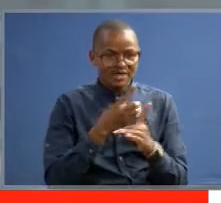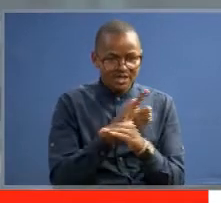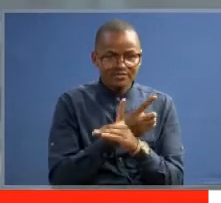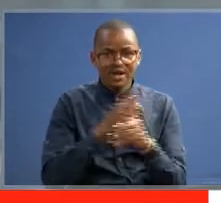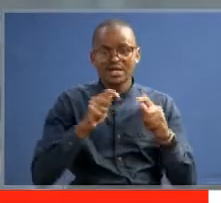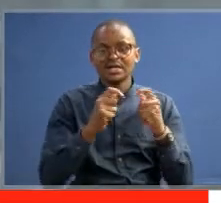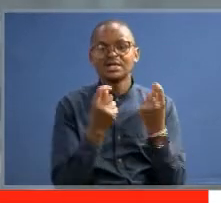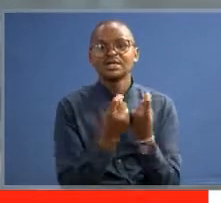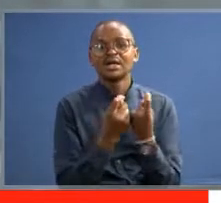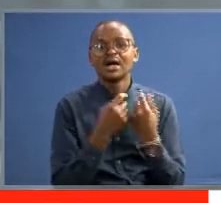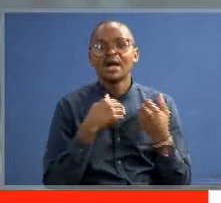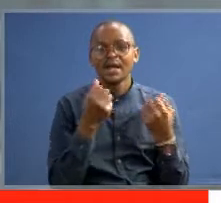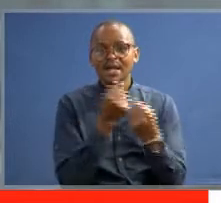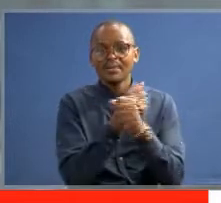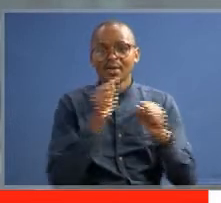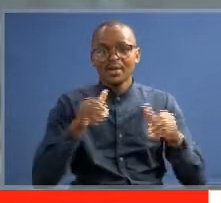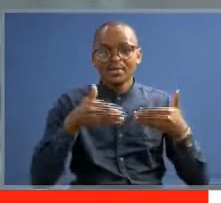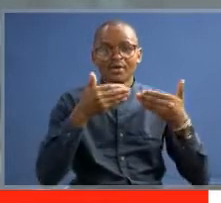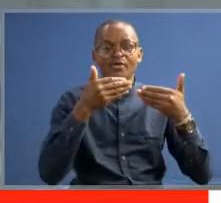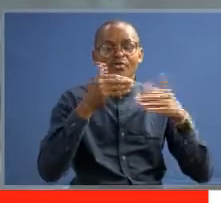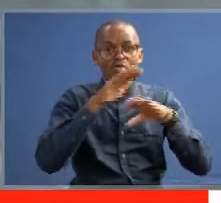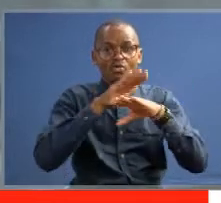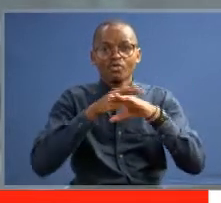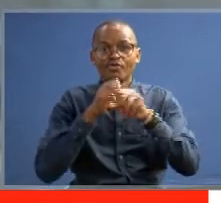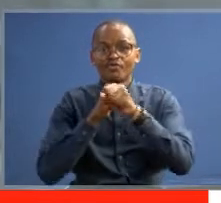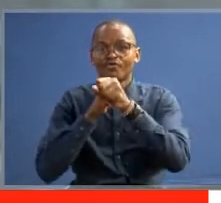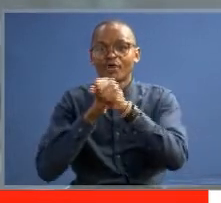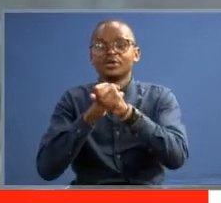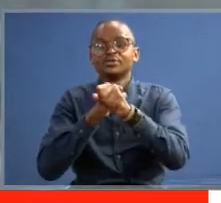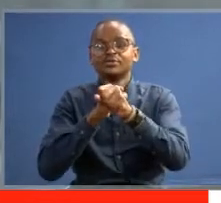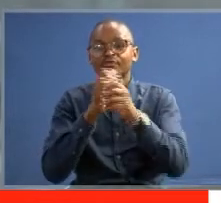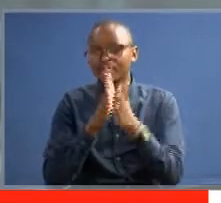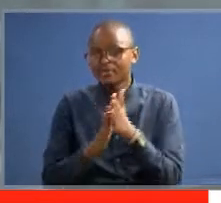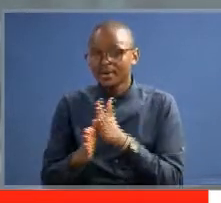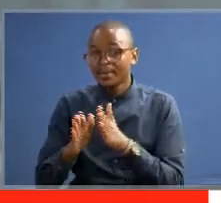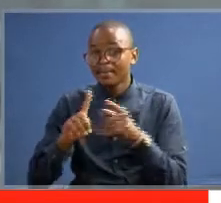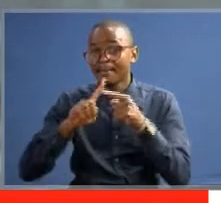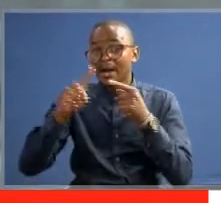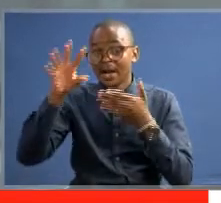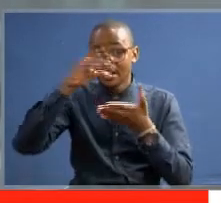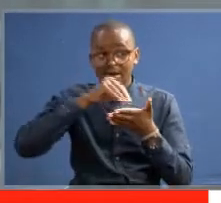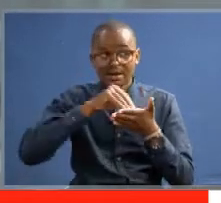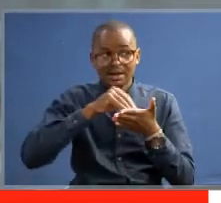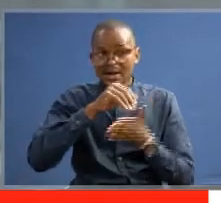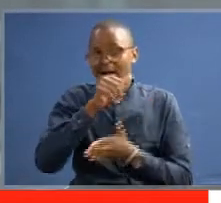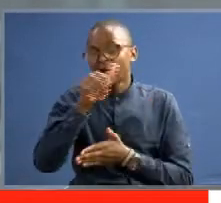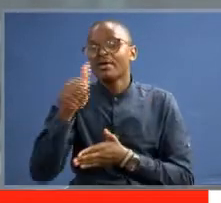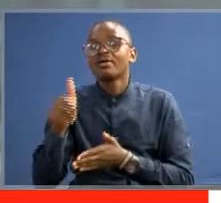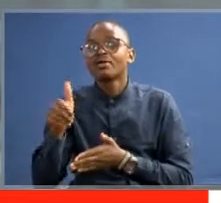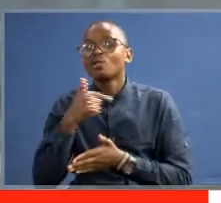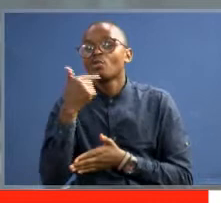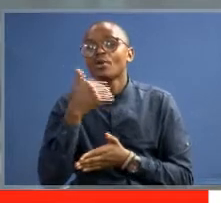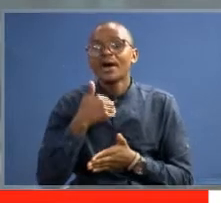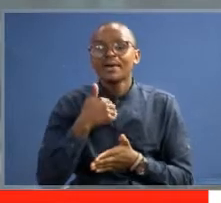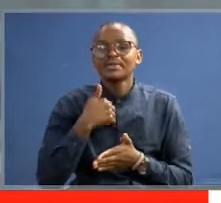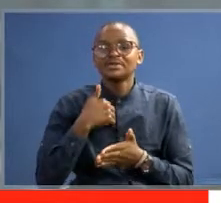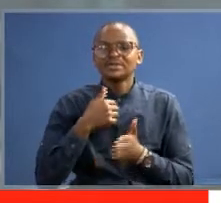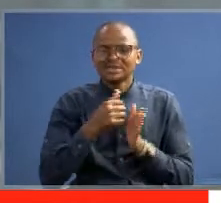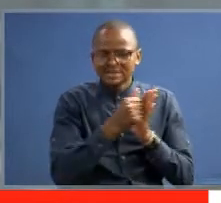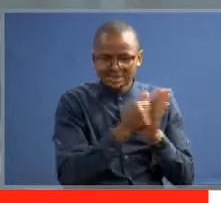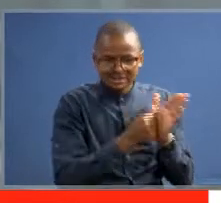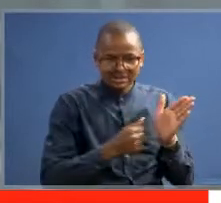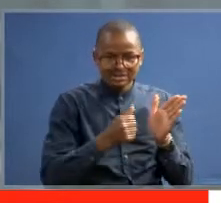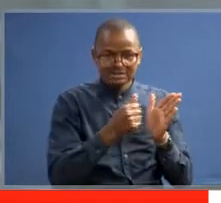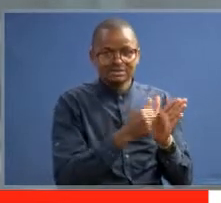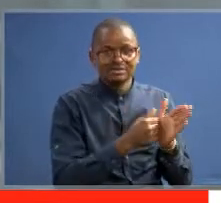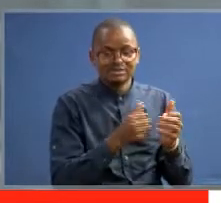teams that have been able to be given the perfect fundings for their preparation. But again, we have others who have been struggling, but we have